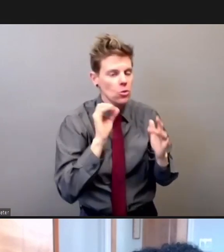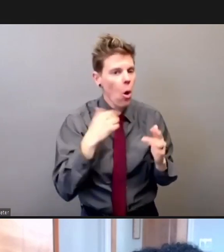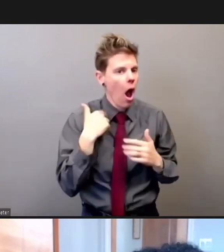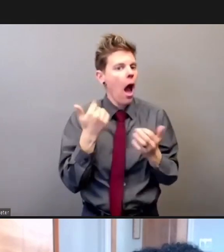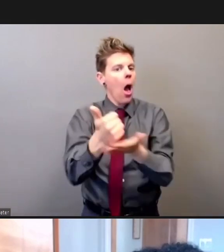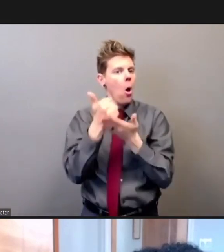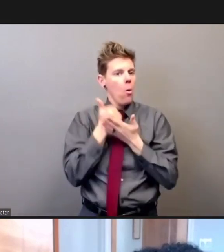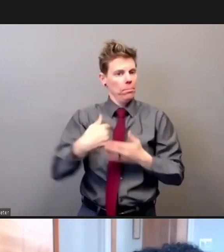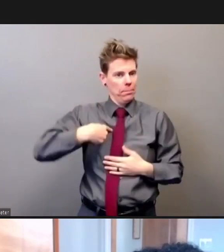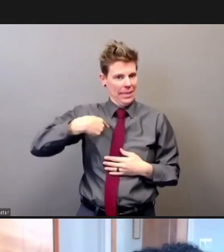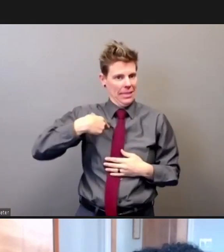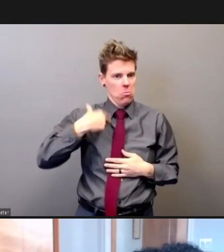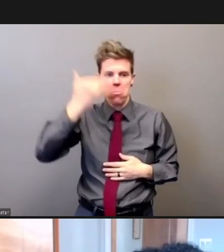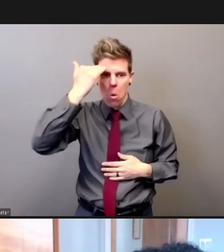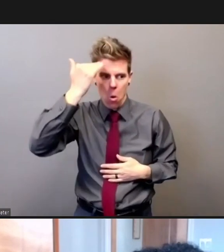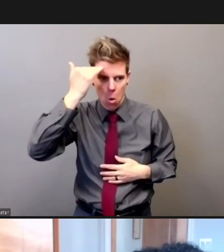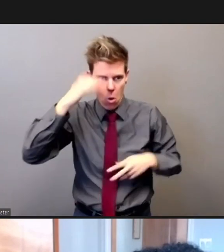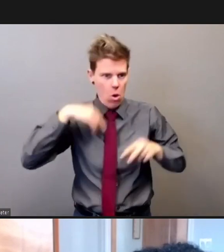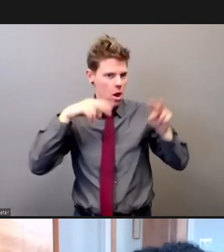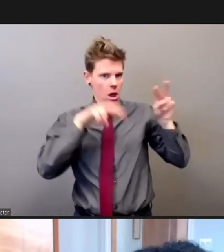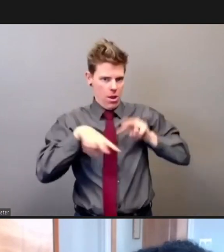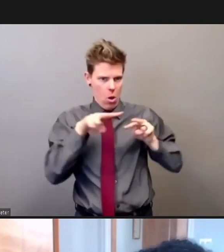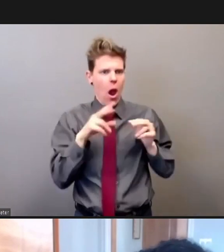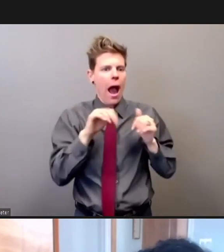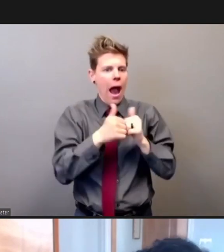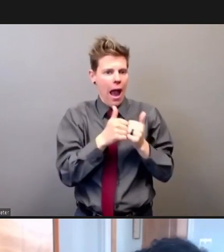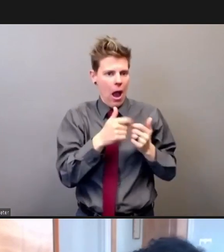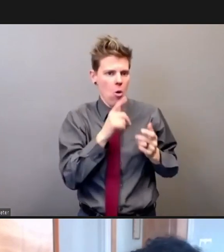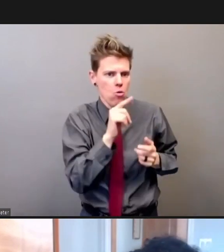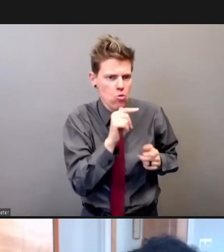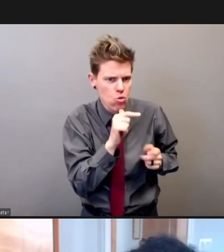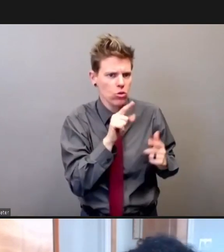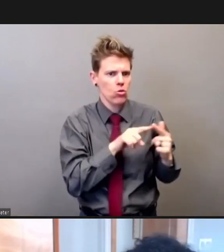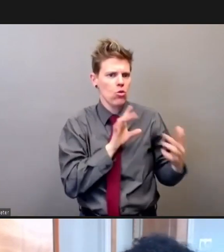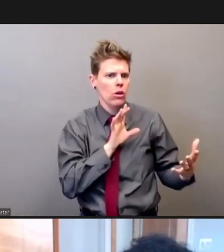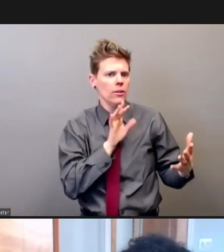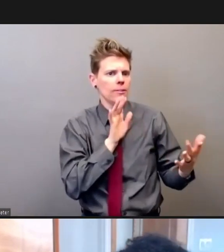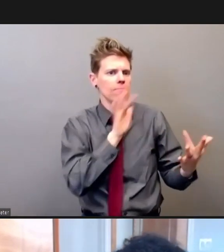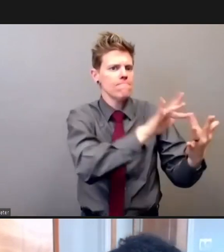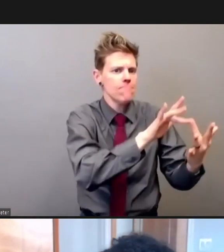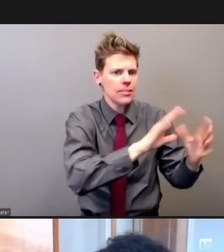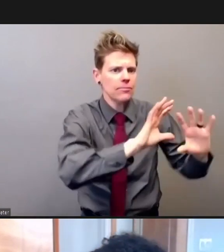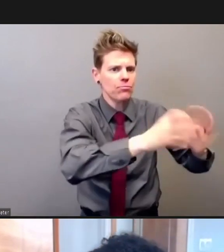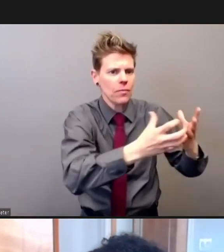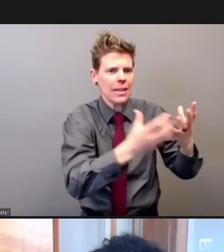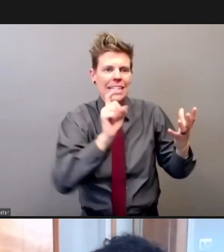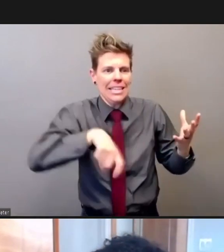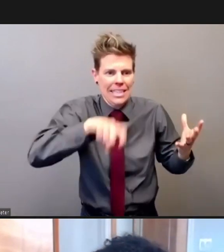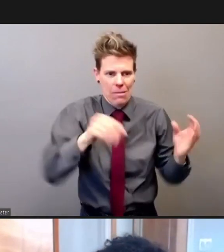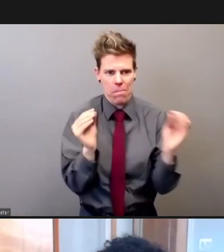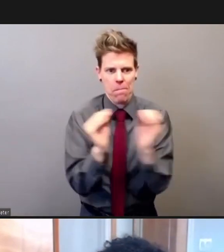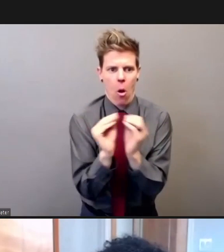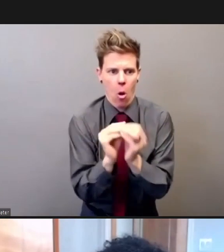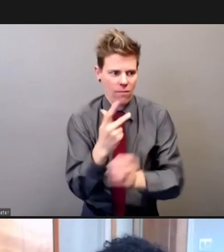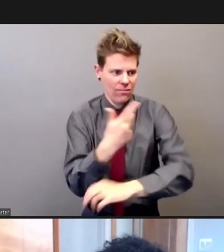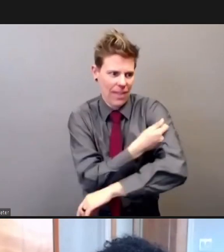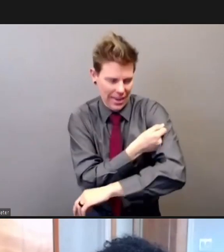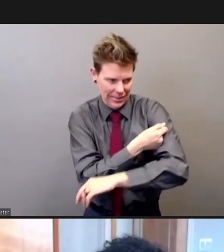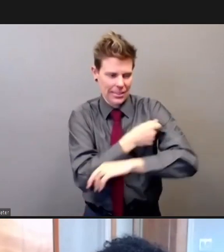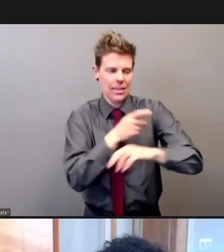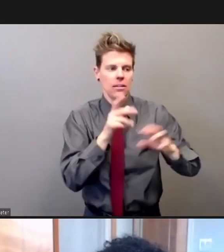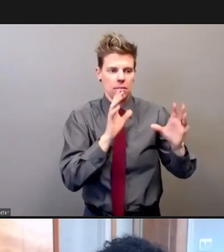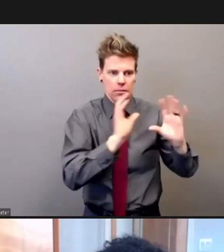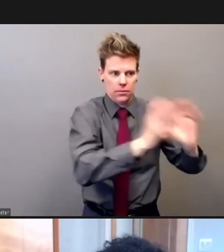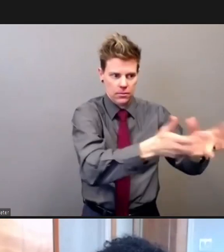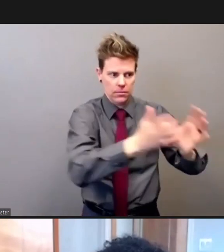here, residing here, whether they're a federal employee or part of the Veterans Hospital or in a sovereign nation, if they're vaccinated,